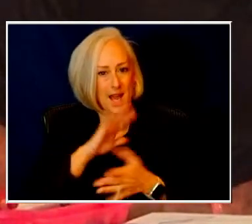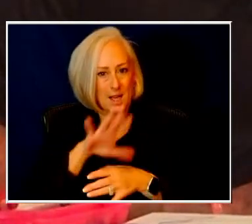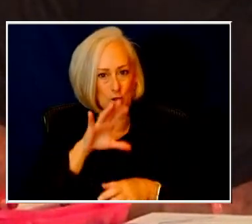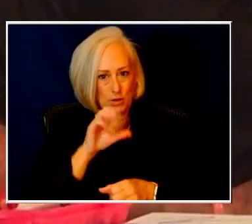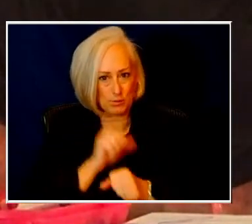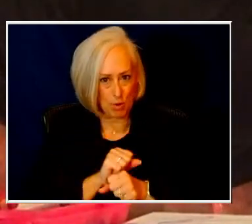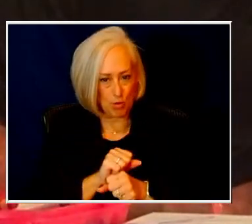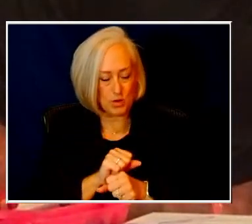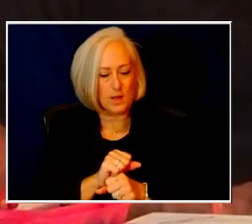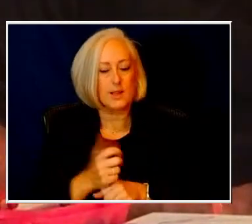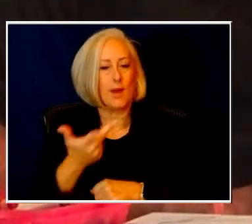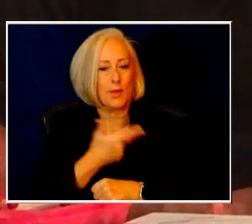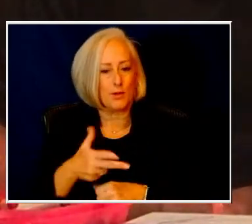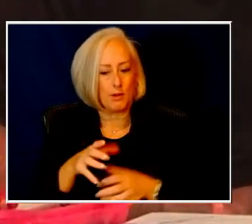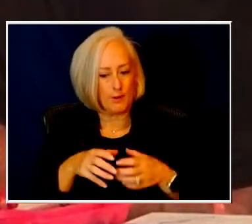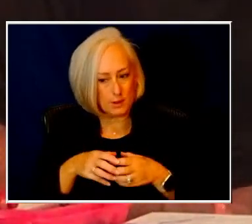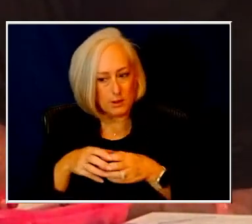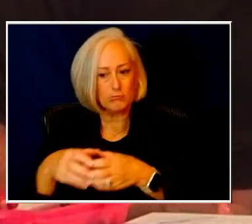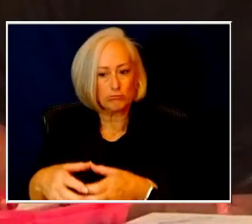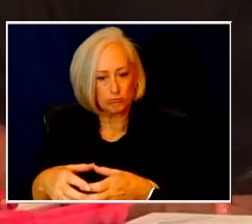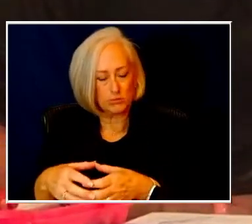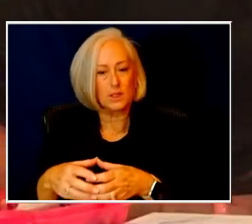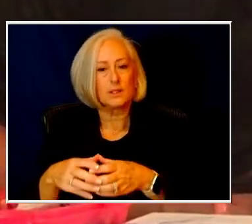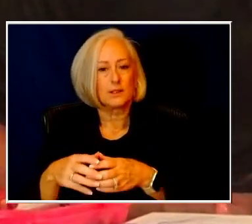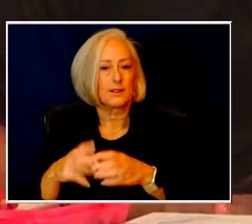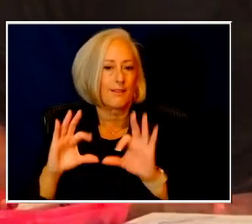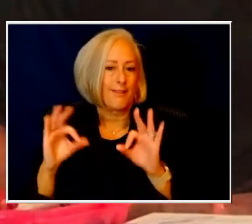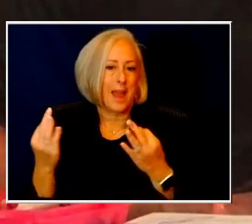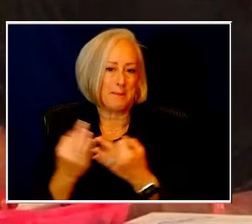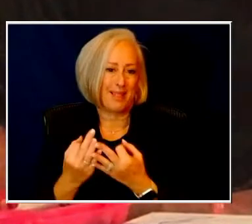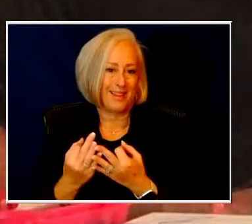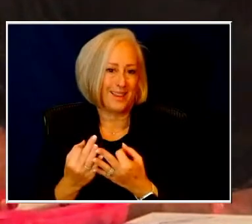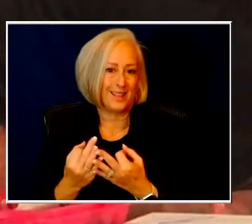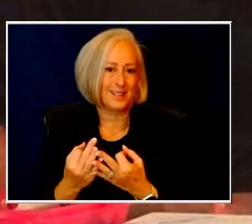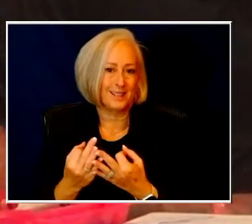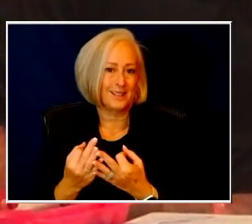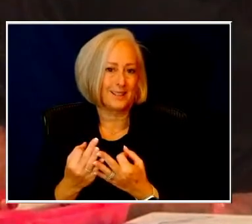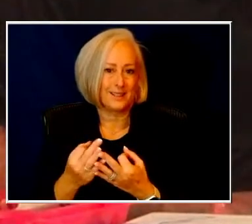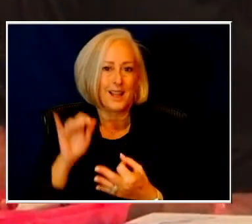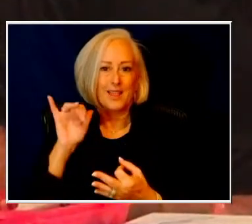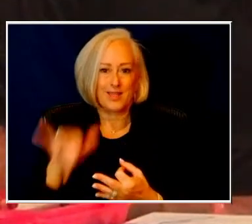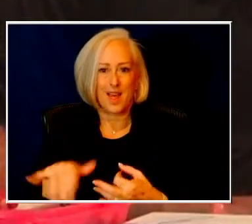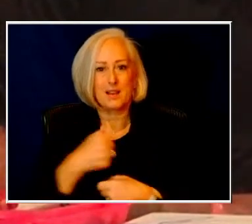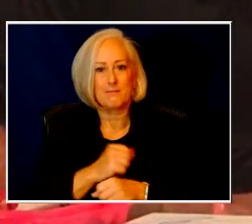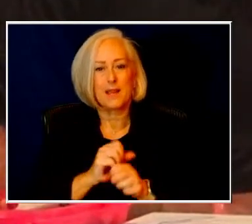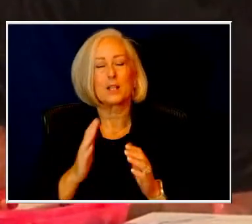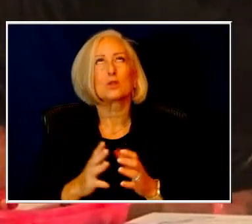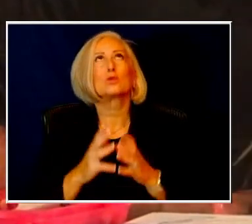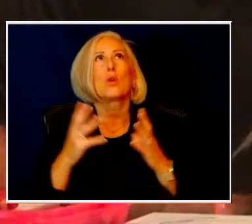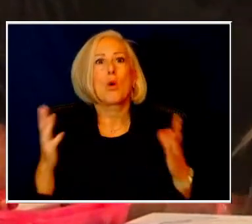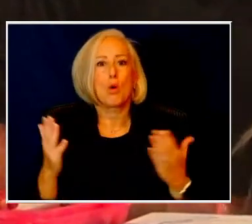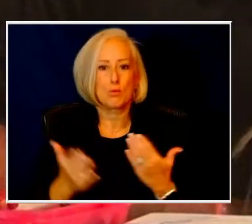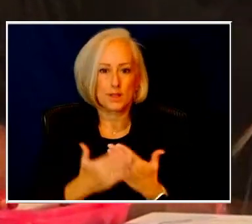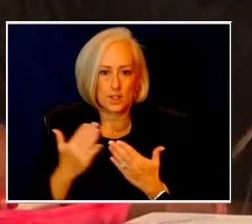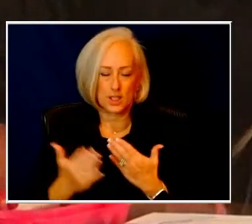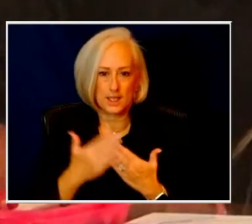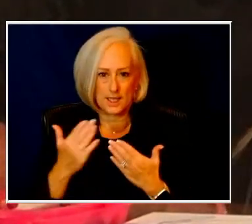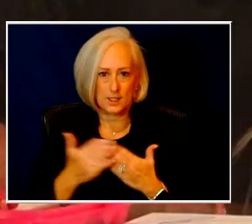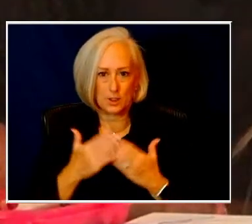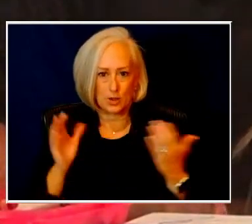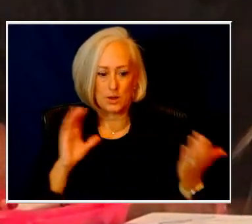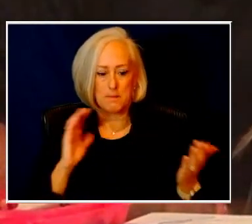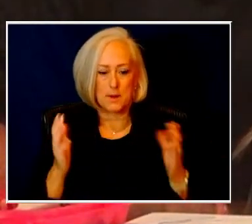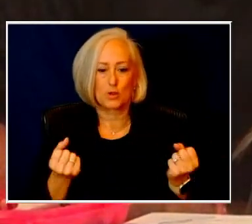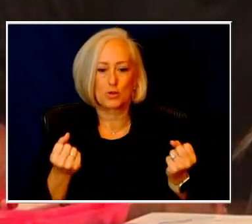family through all of this. Yeah. And that was, you know, that made it so much easier than a lot of